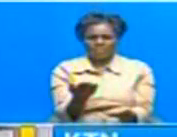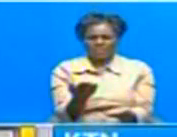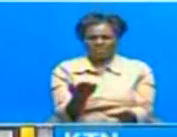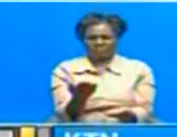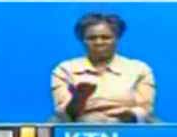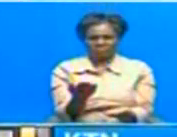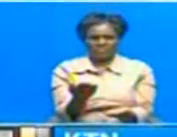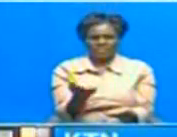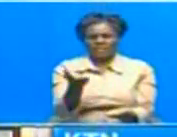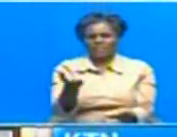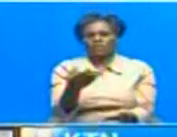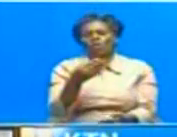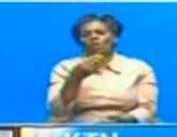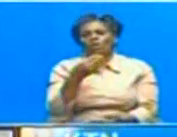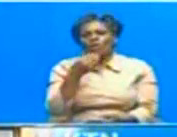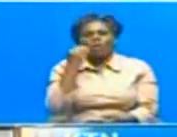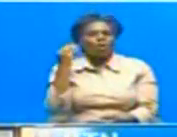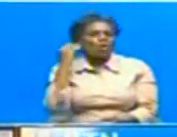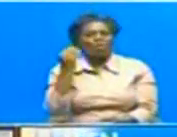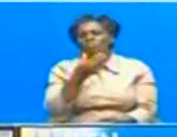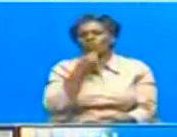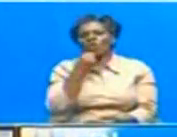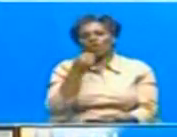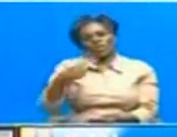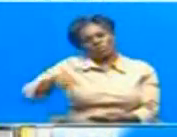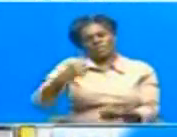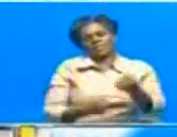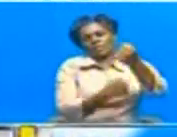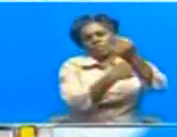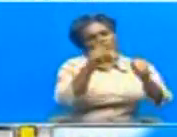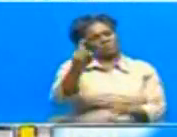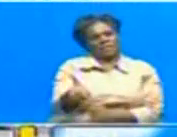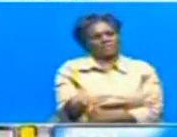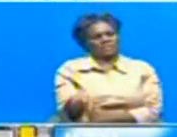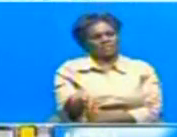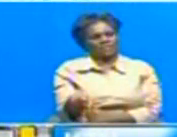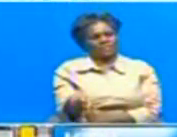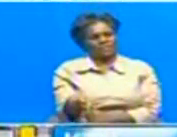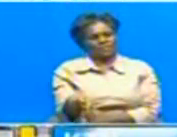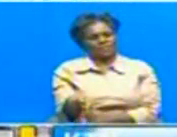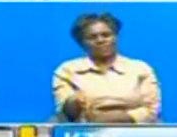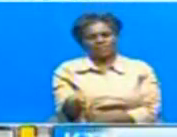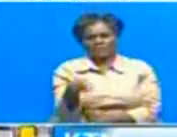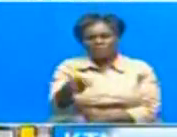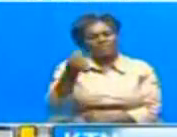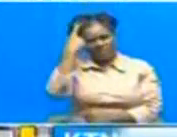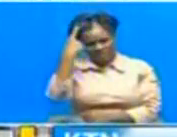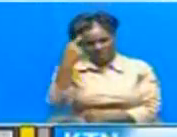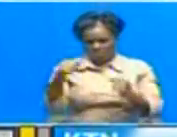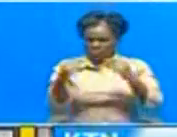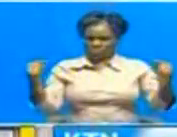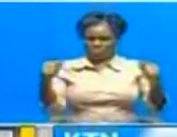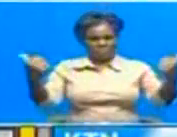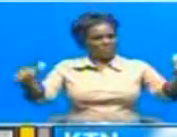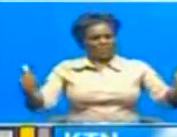is a homeboy who is there, who is running, and understood. We never